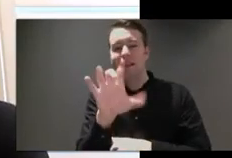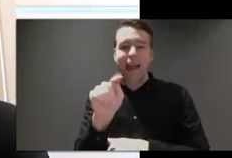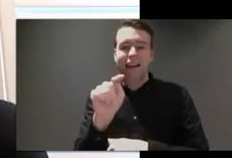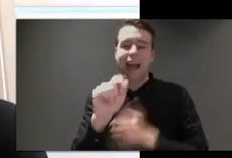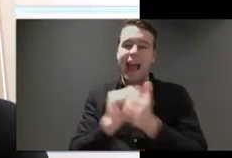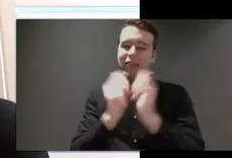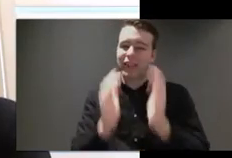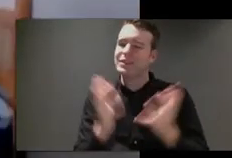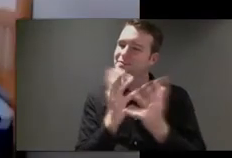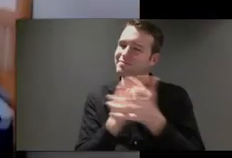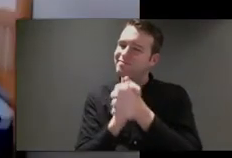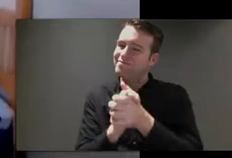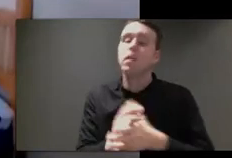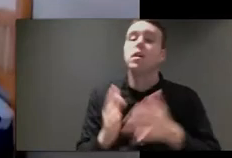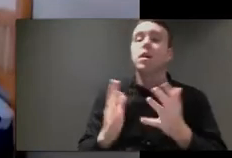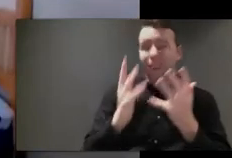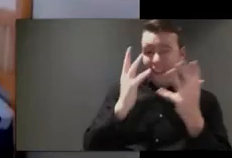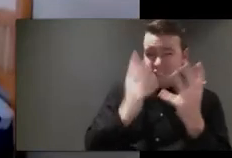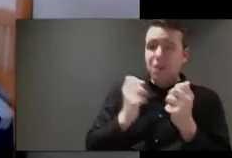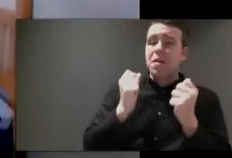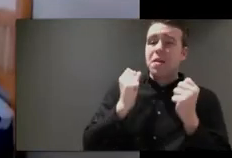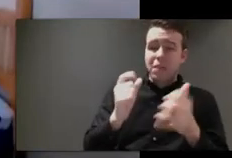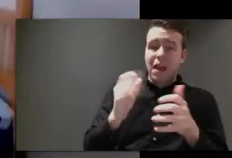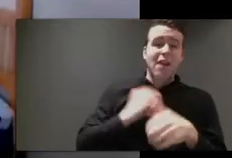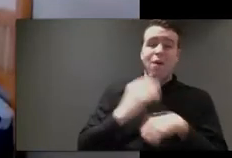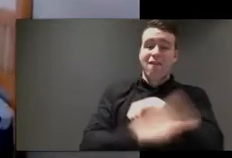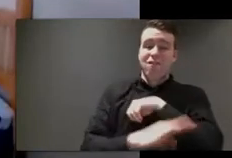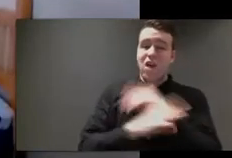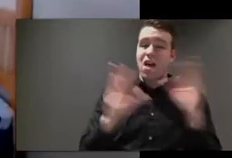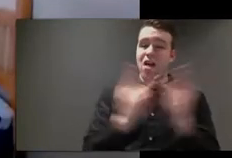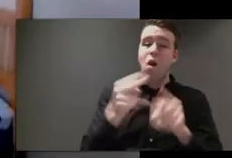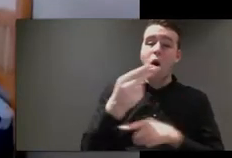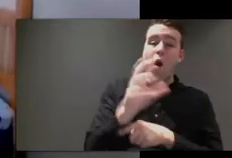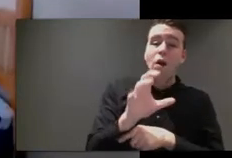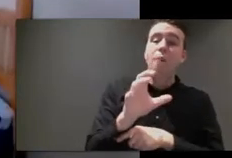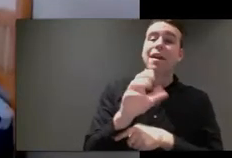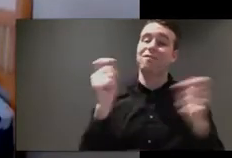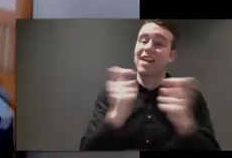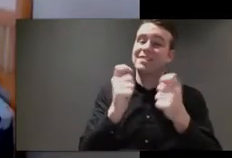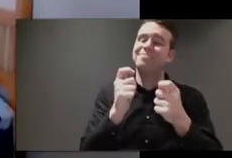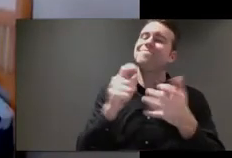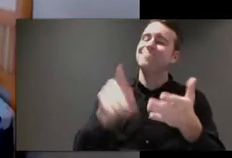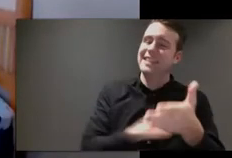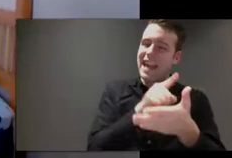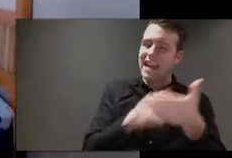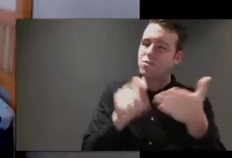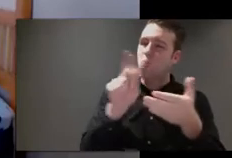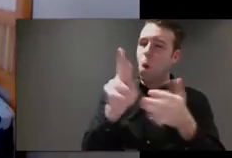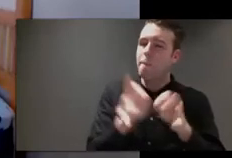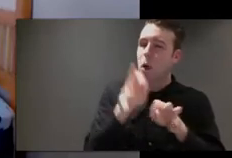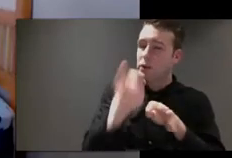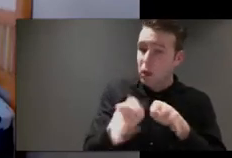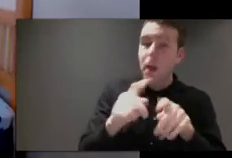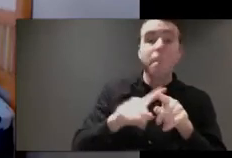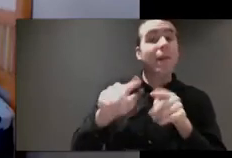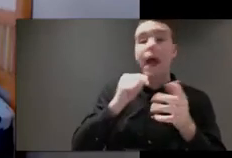athletes. Unfortunately, many of our usual fall events, including our homecoming festivities, have been canceled or postponed. However,